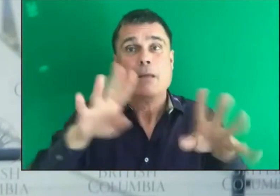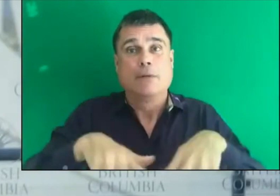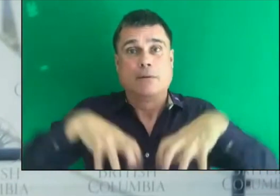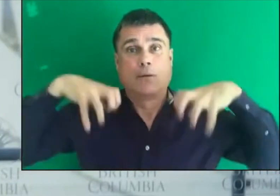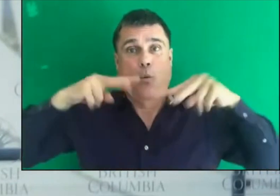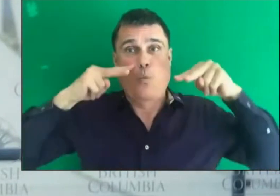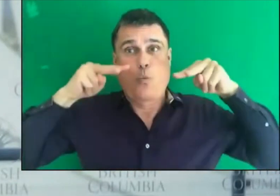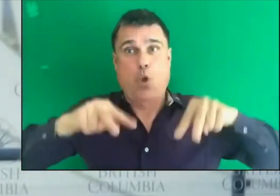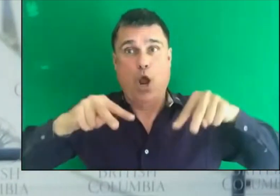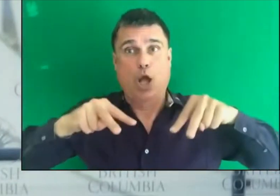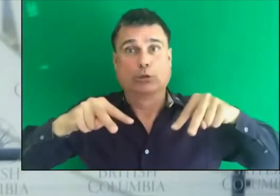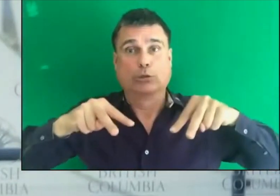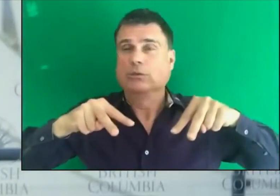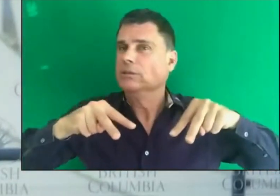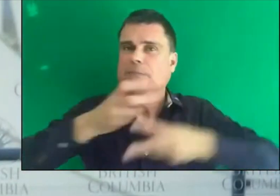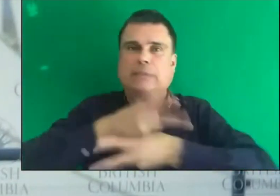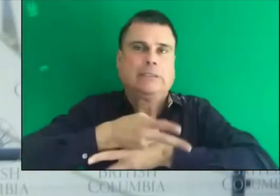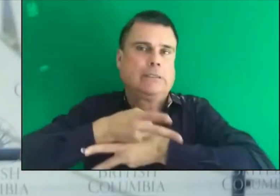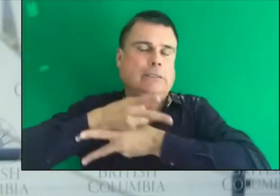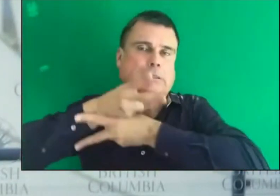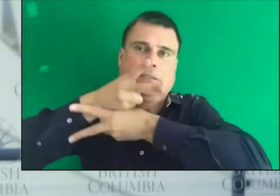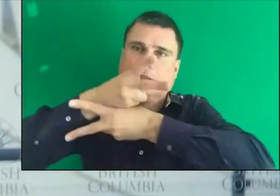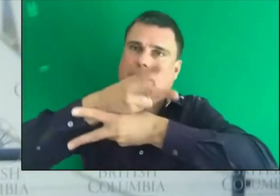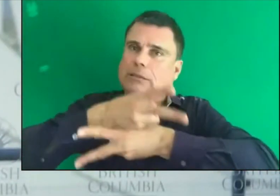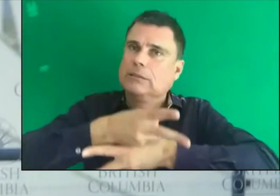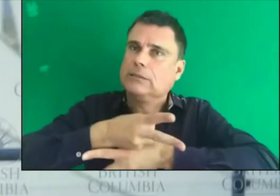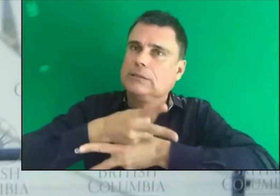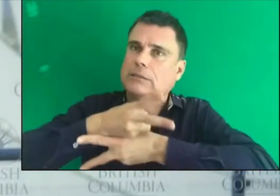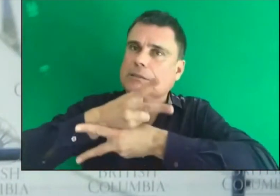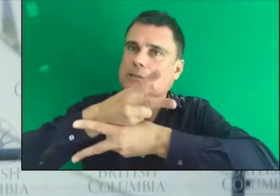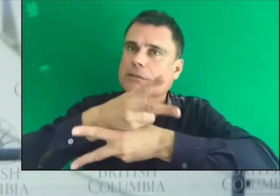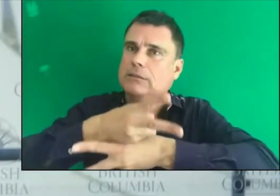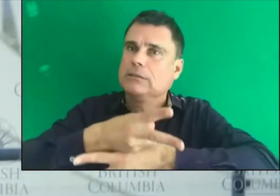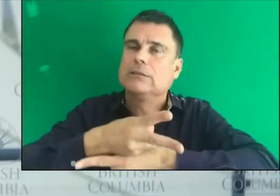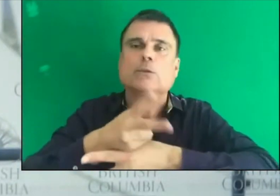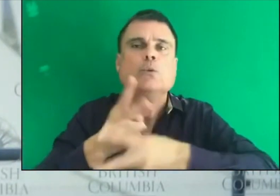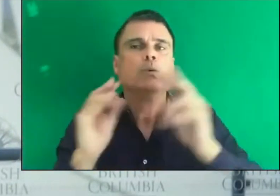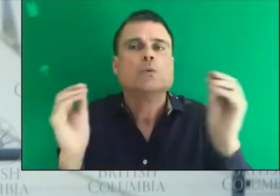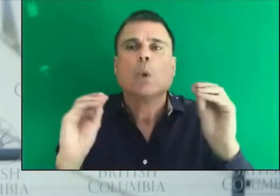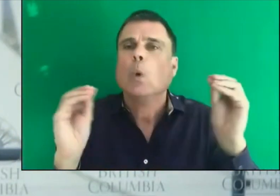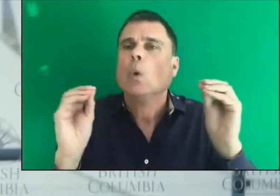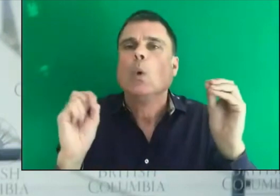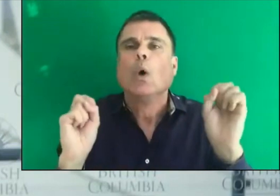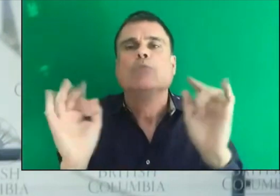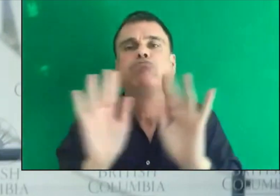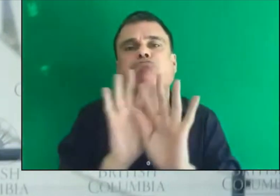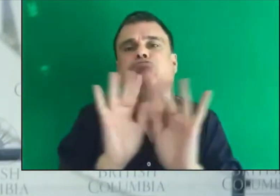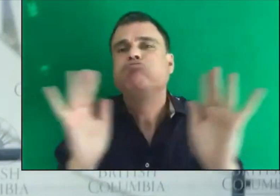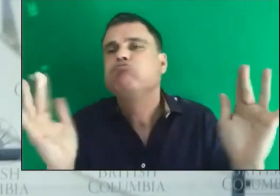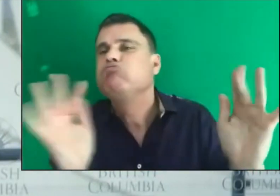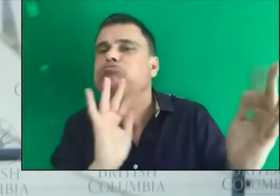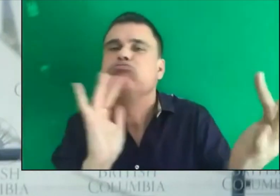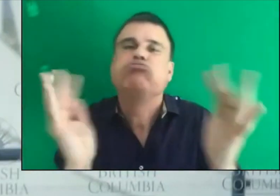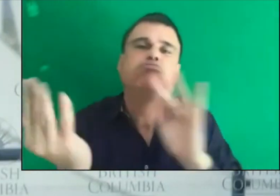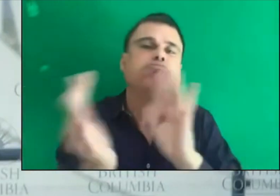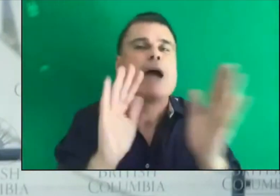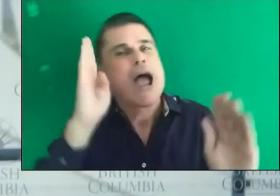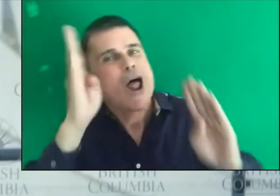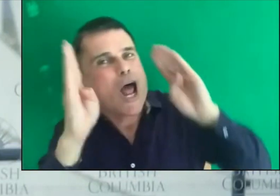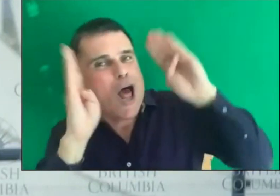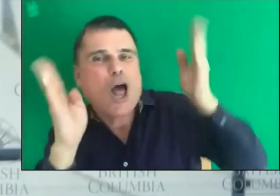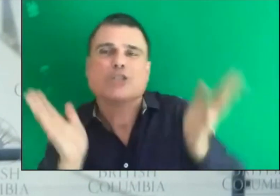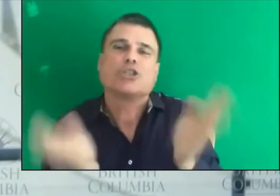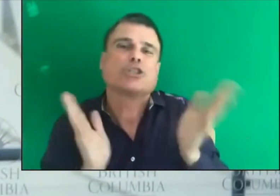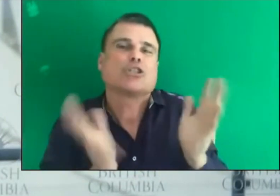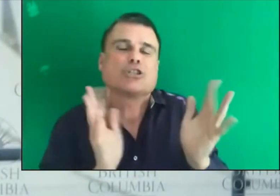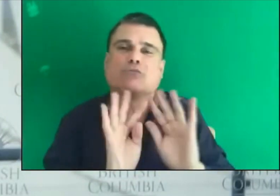back and make sure that they're able to do this safely. And I will also say that we need to focus right now. We talked about